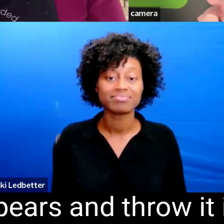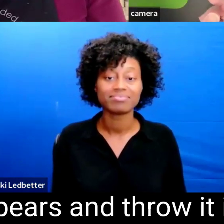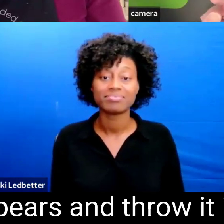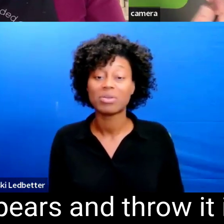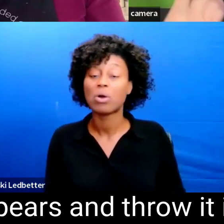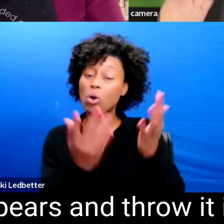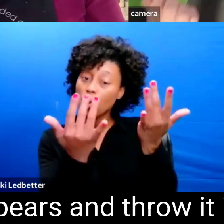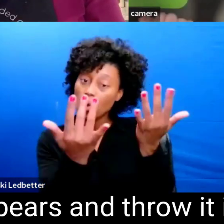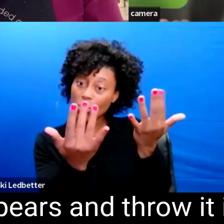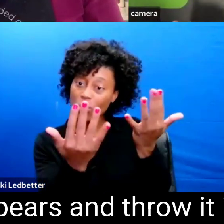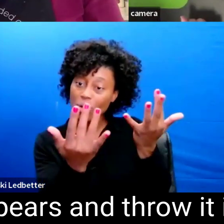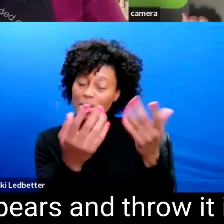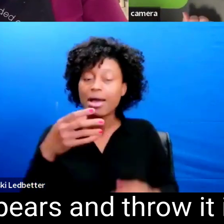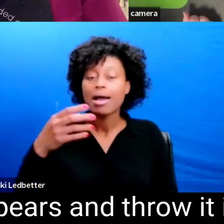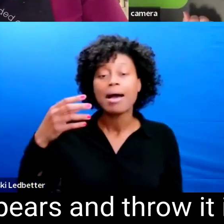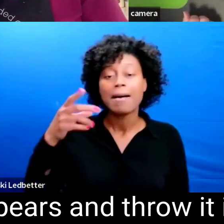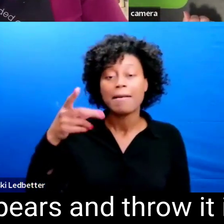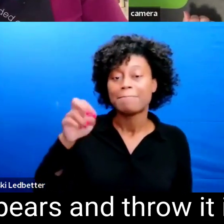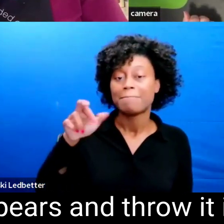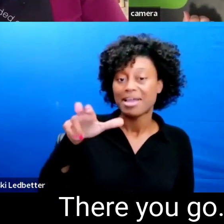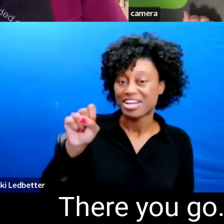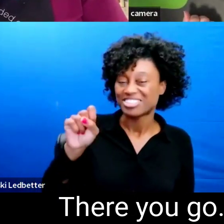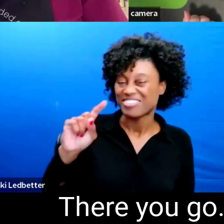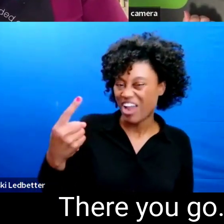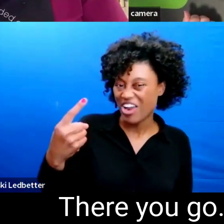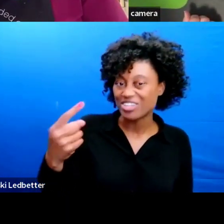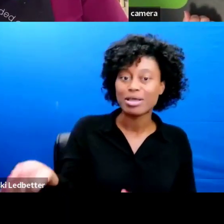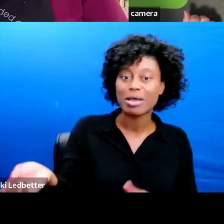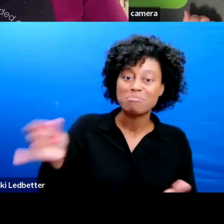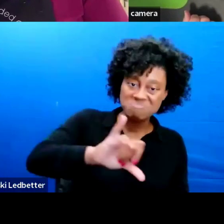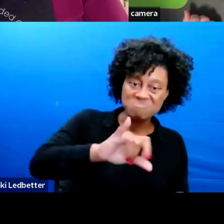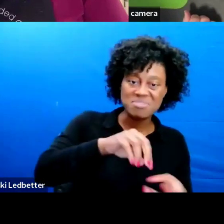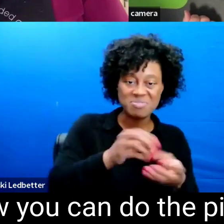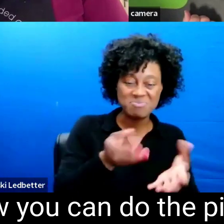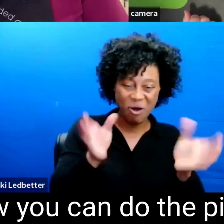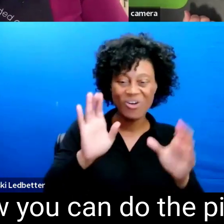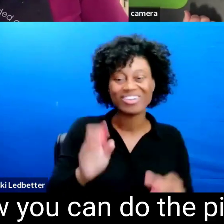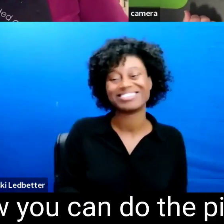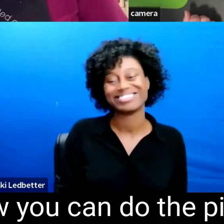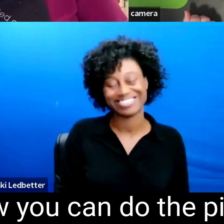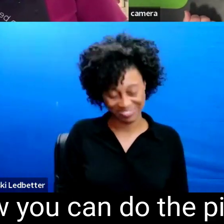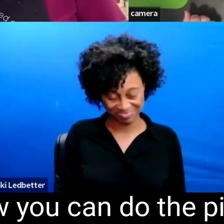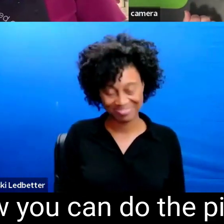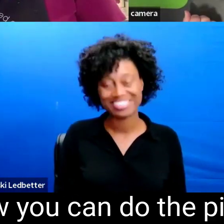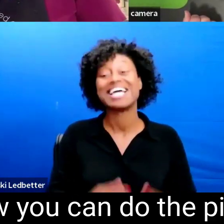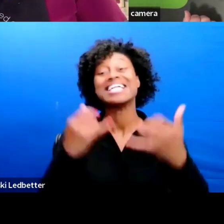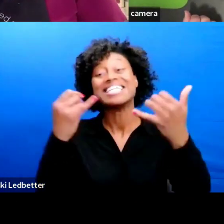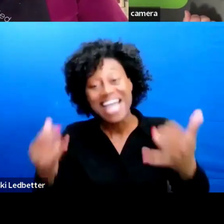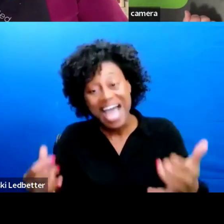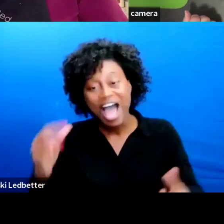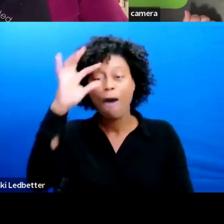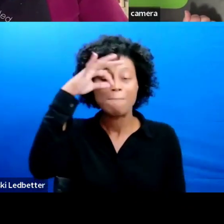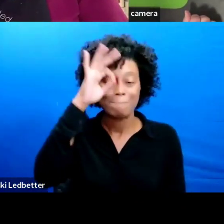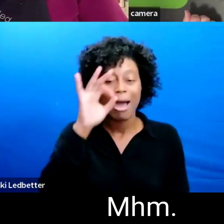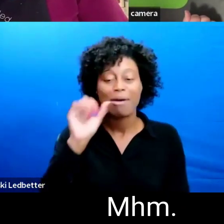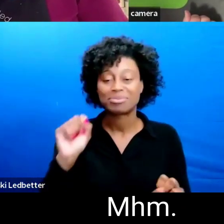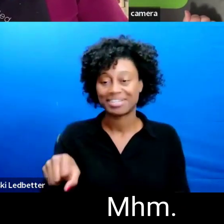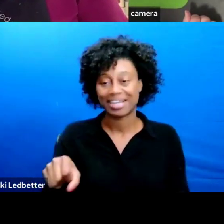Let's take the pears and throw them into the bowl next. There you go. Now you can do the pineapple.